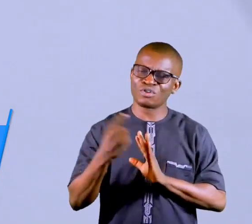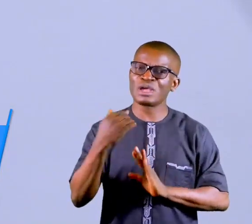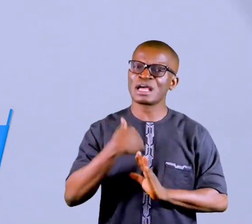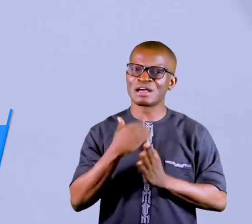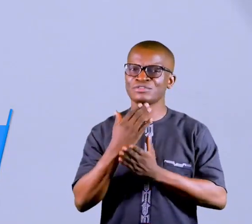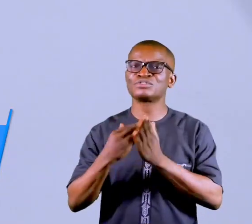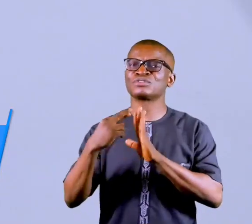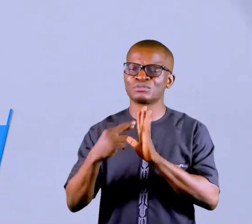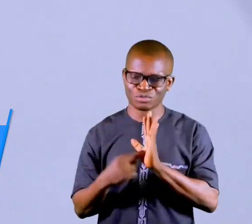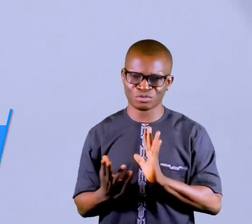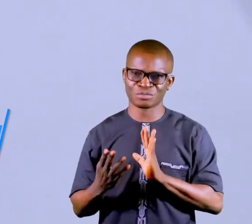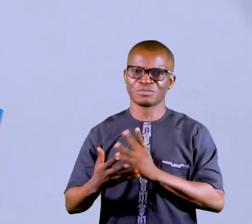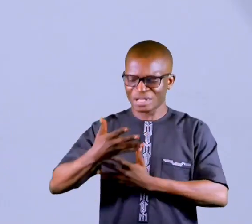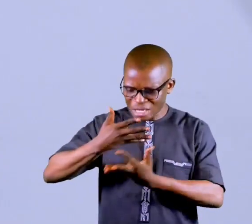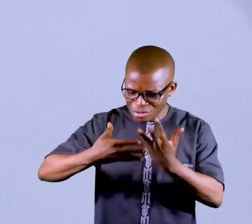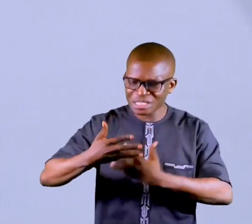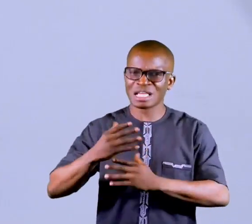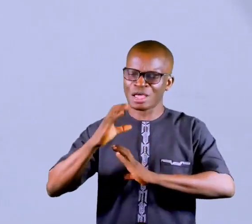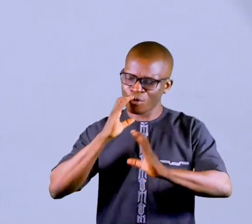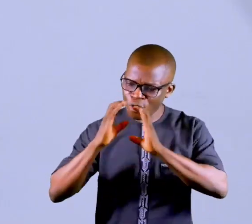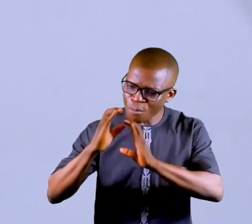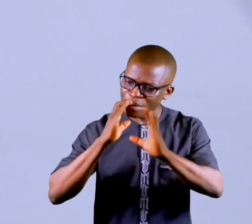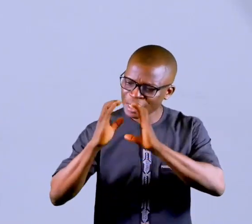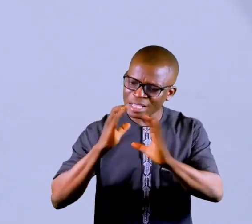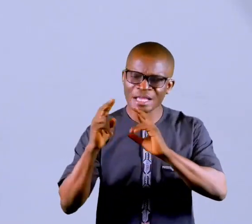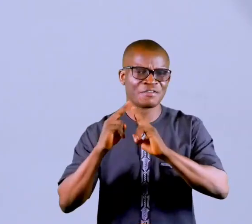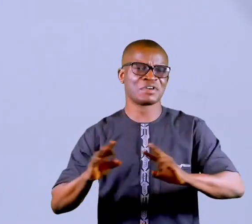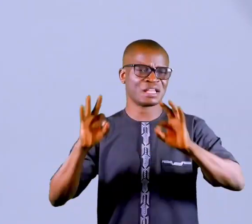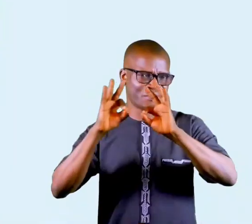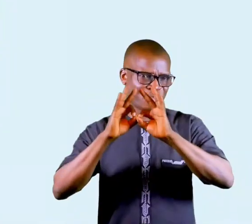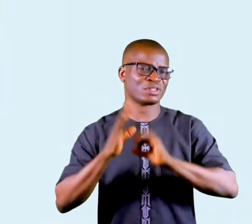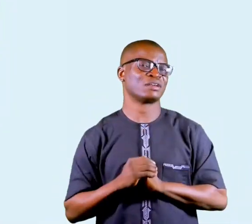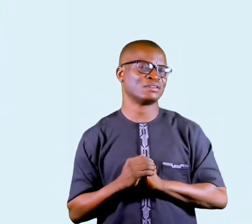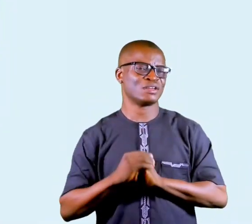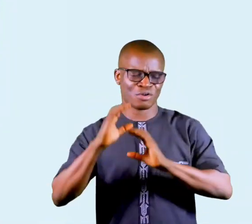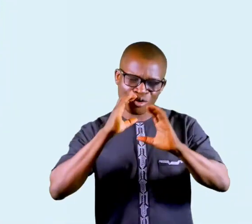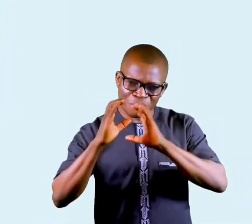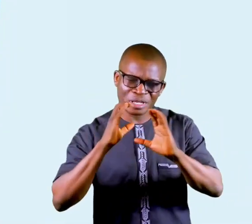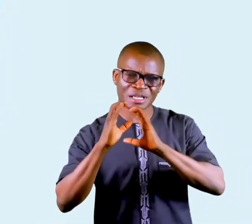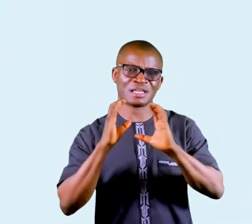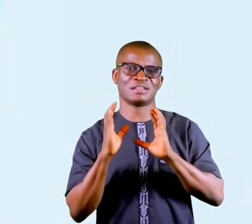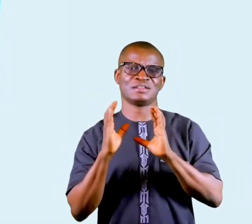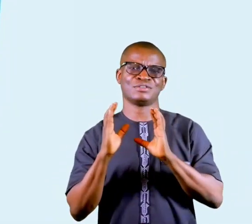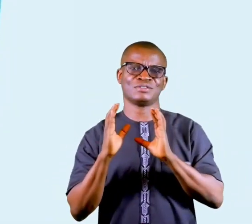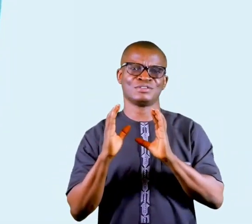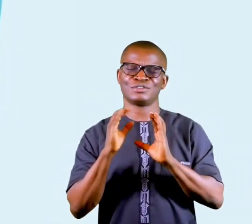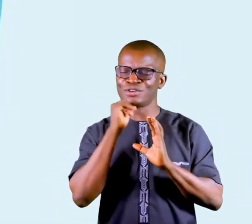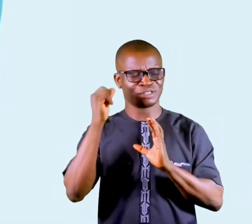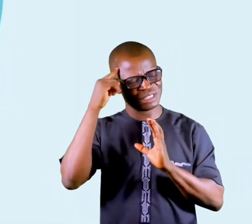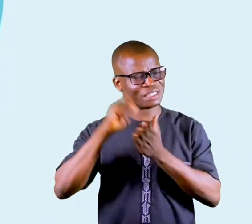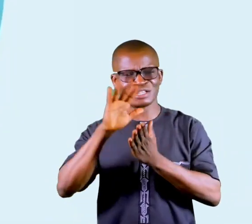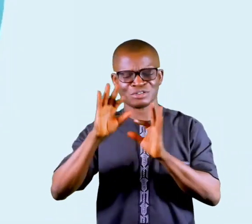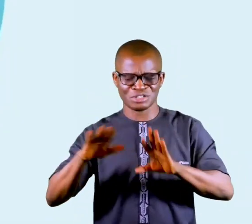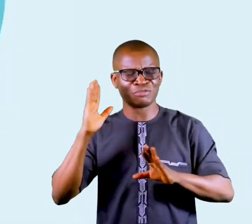you should have rules, because you need to communicate rules, and because without that, it's really not fair to expect that the child will always